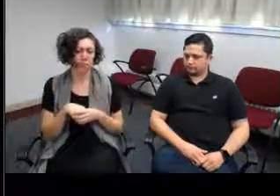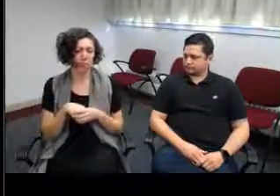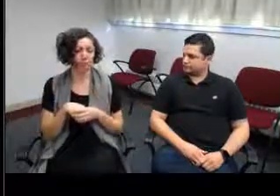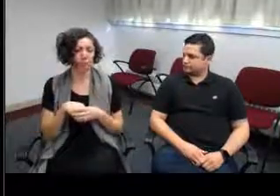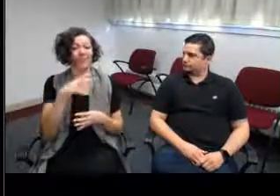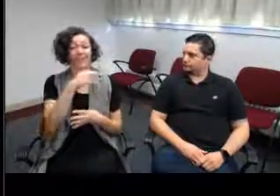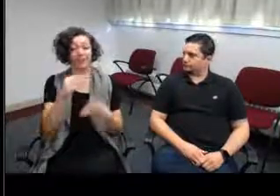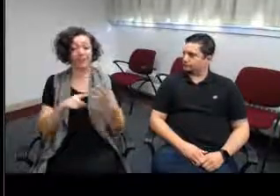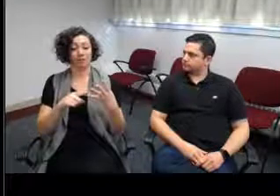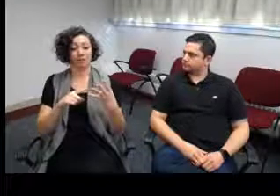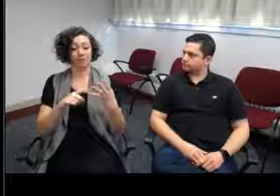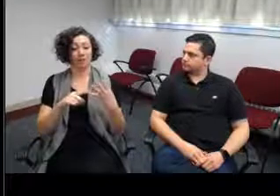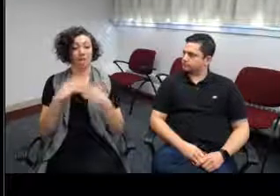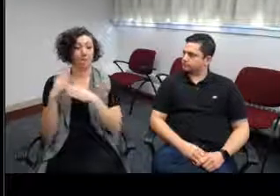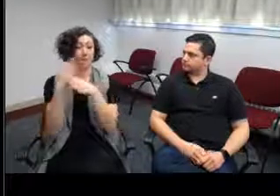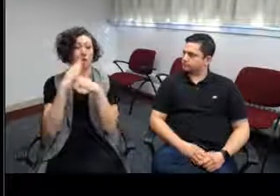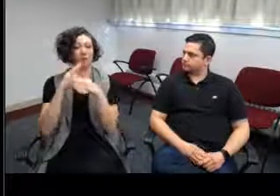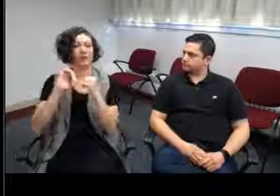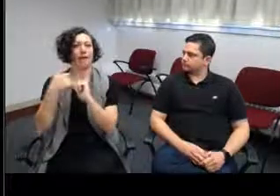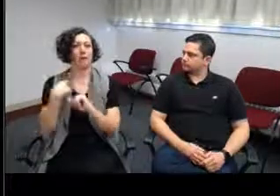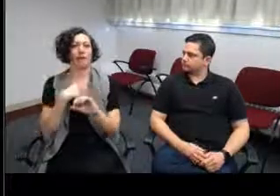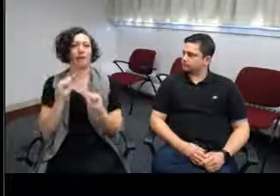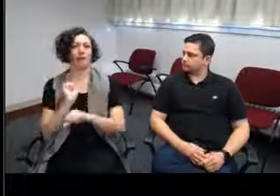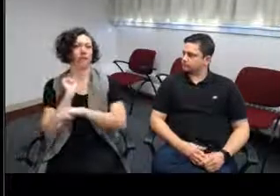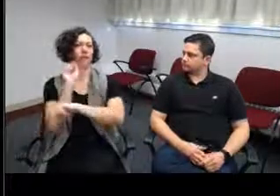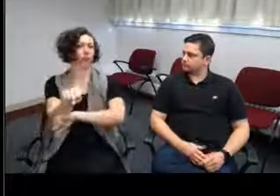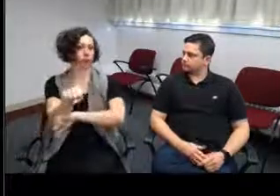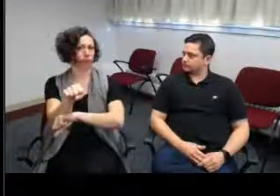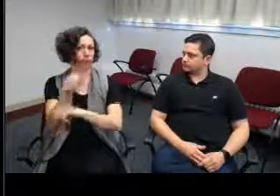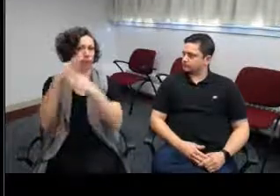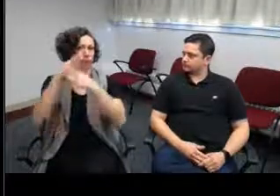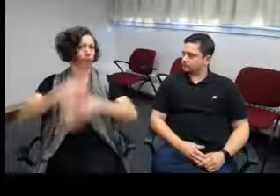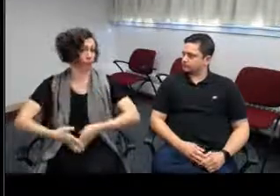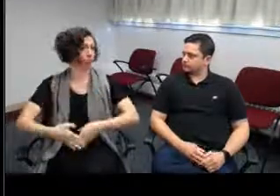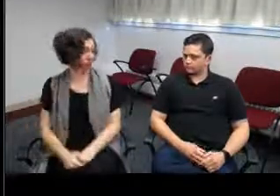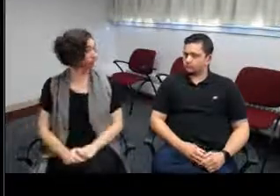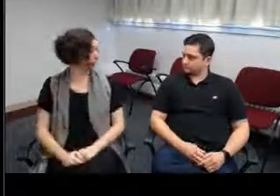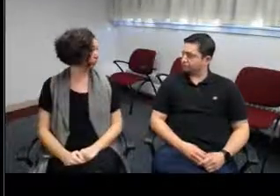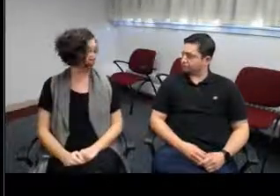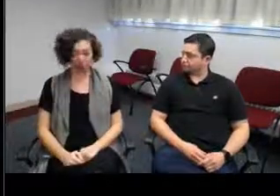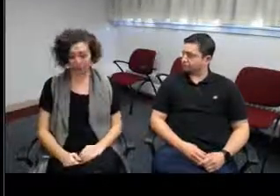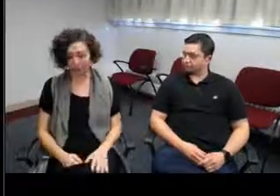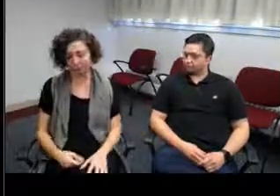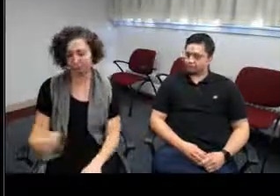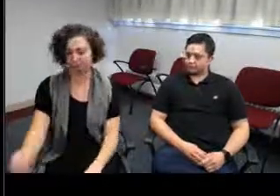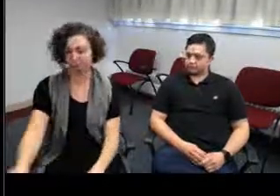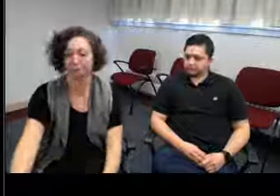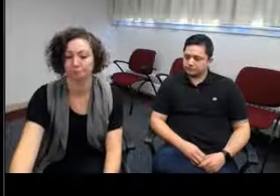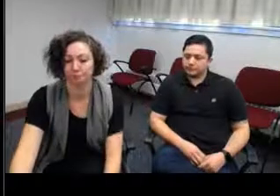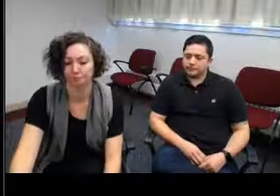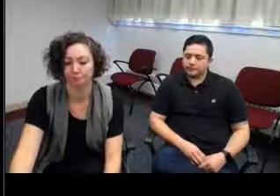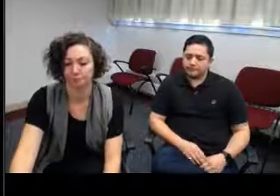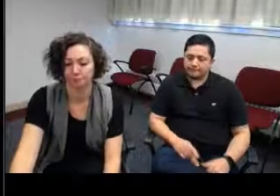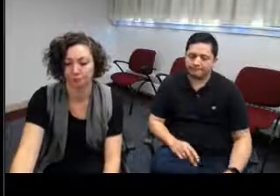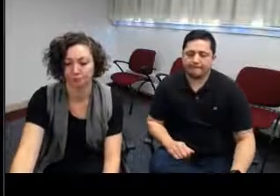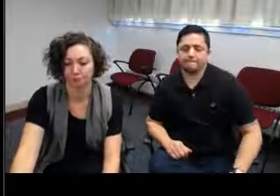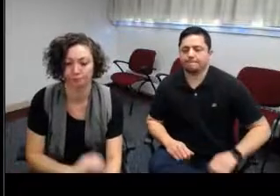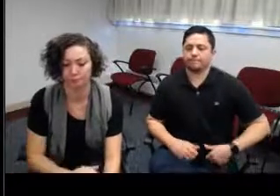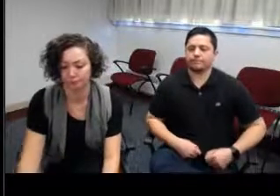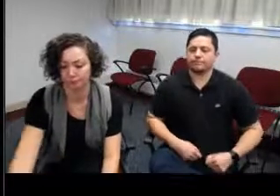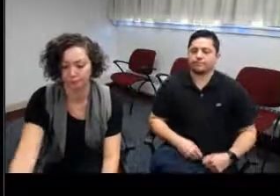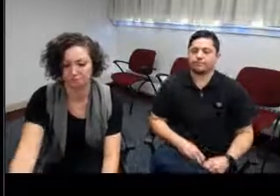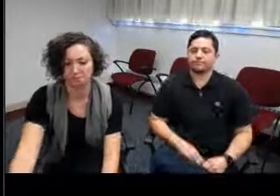what has not been done yet. And then the fourth are the barriers that are in place and how we can overcome those.